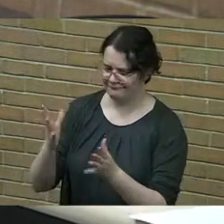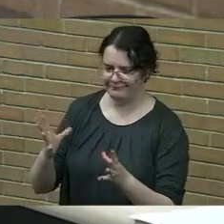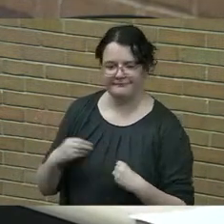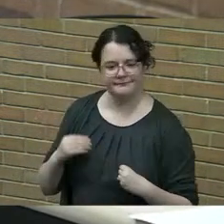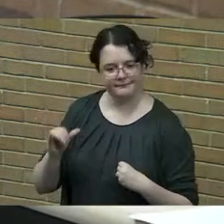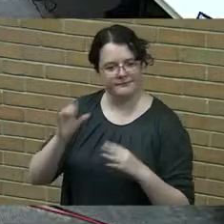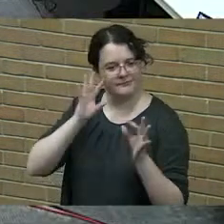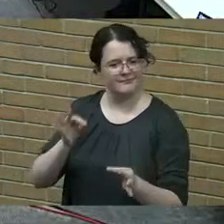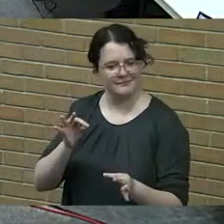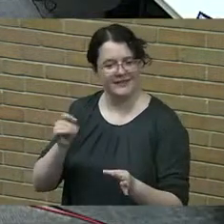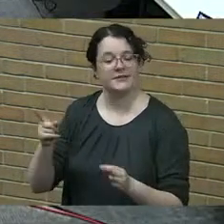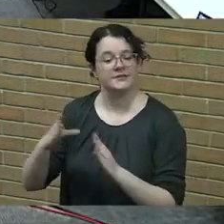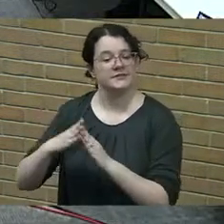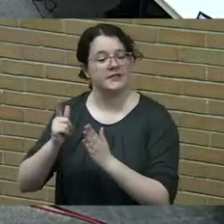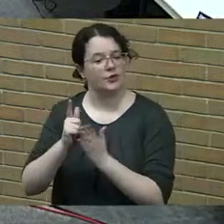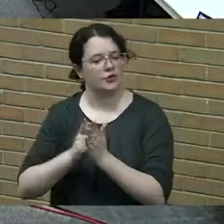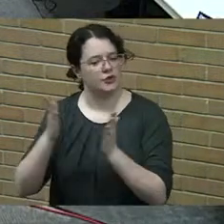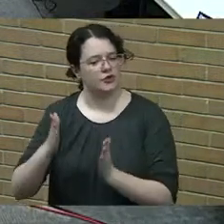attorney. Second.